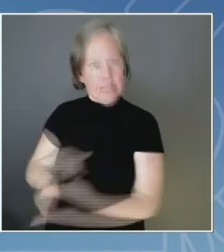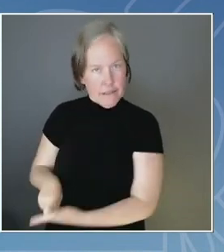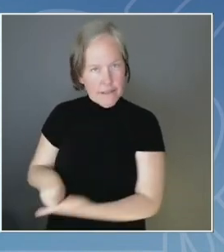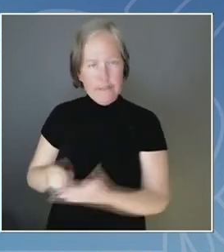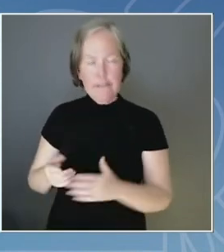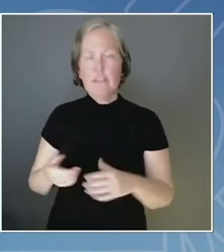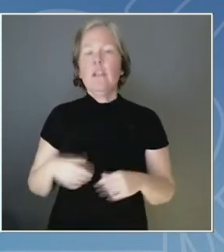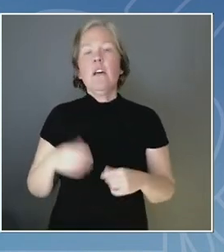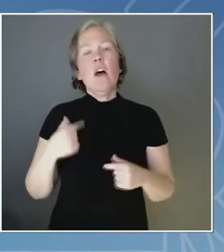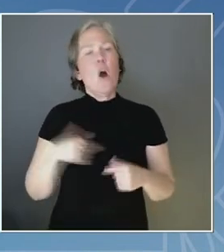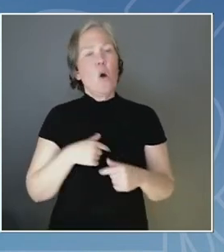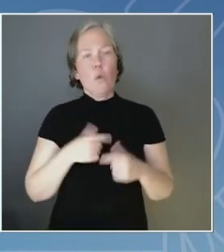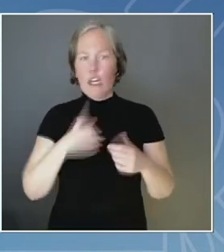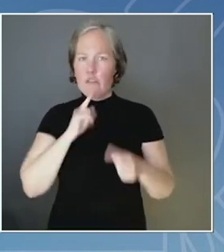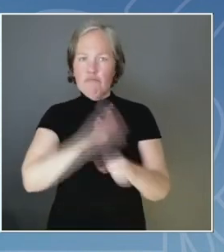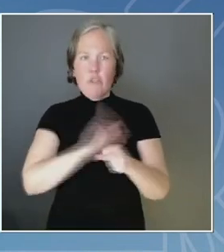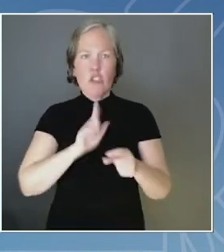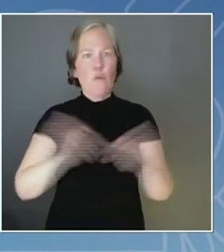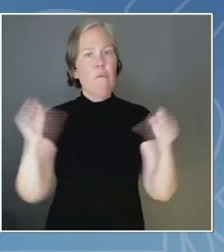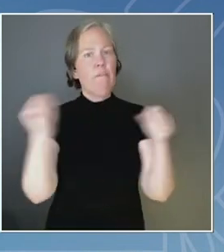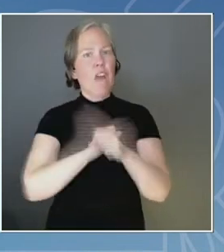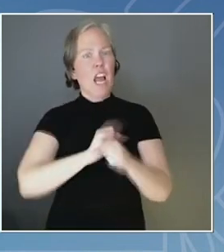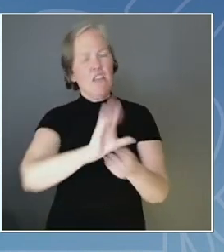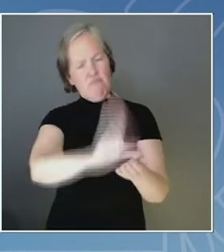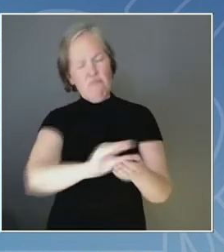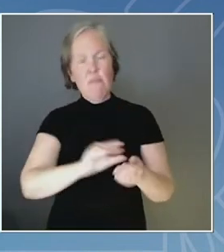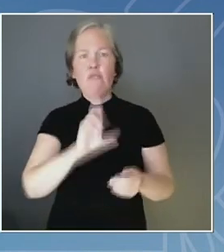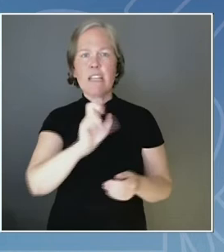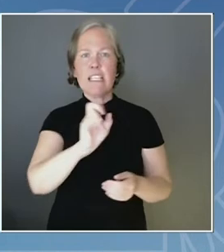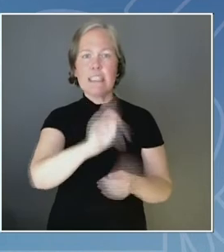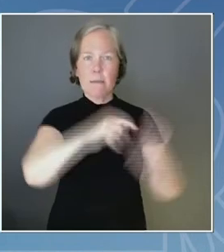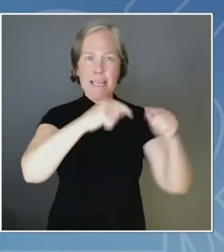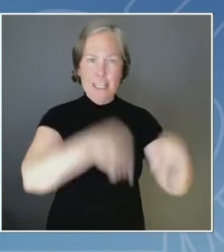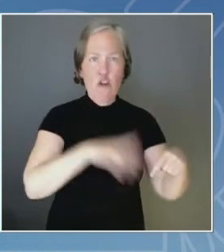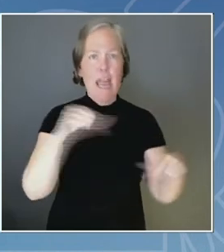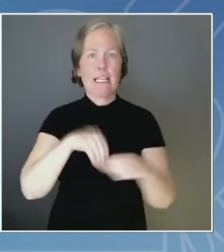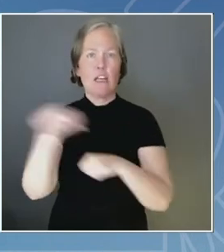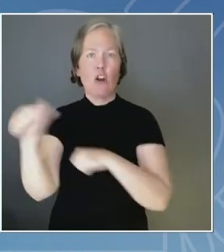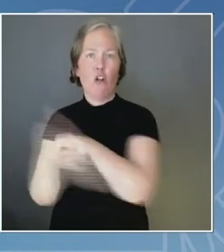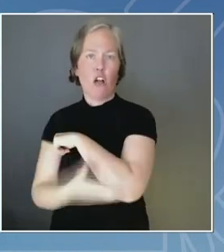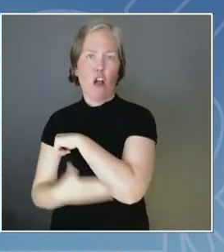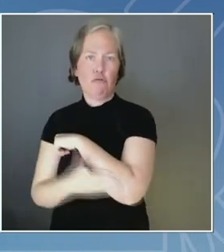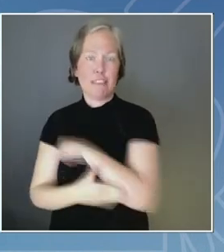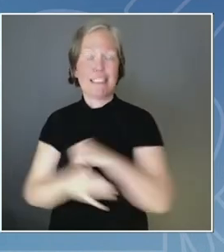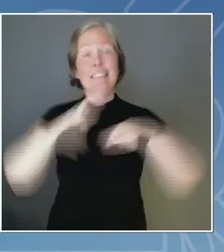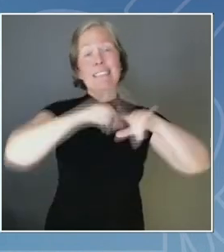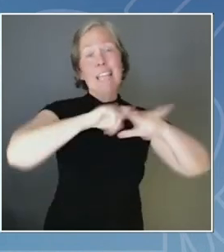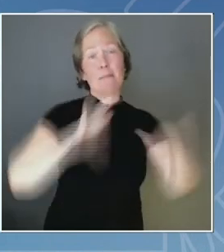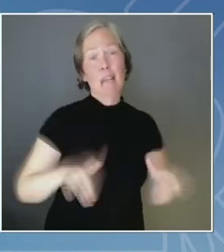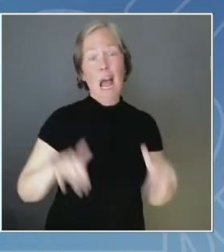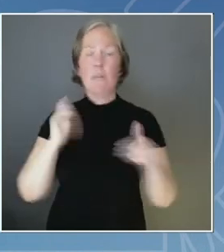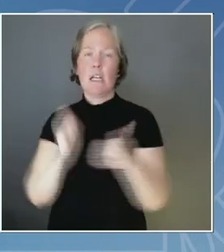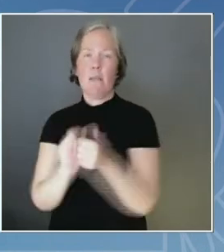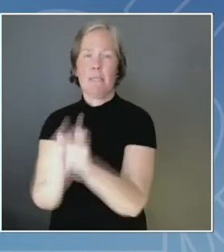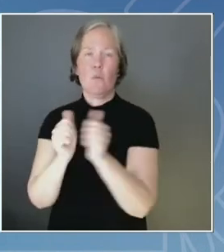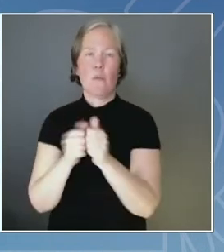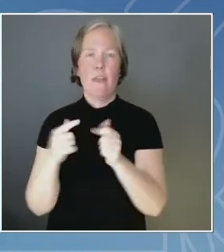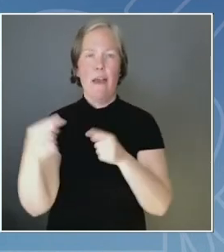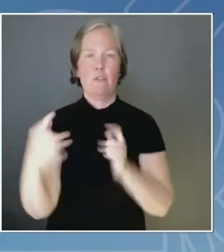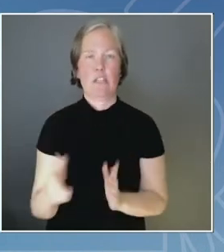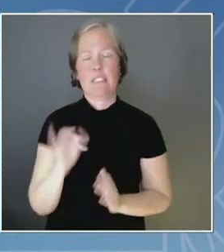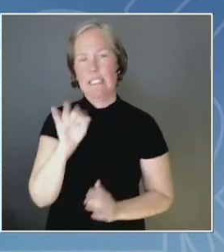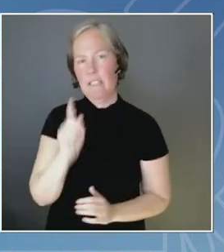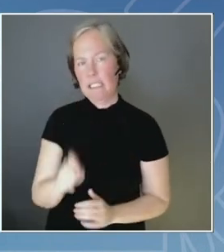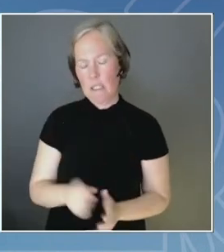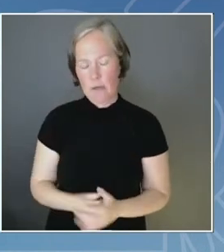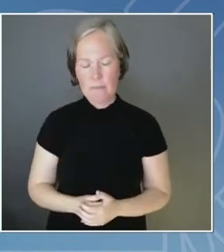racism here at home and abroad, while also competing with our adversaries when necessary. We need